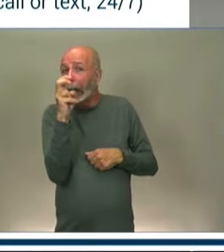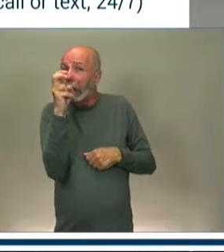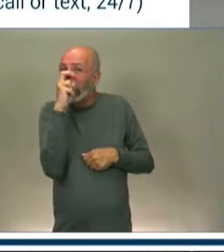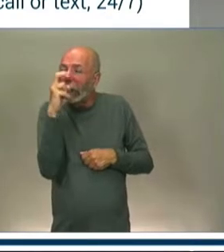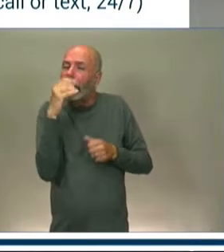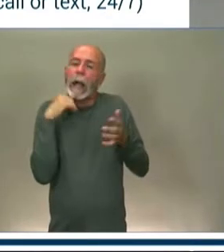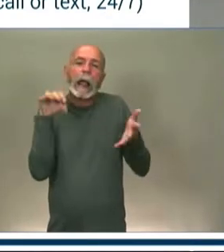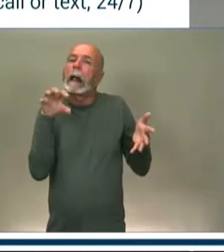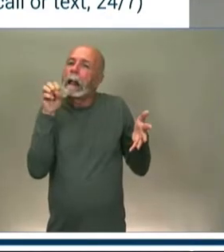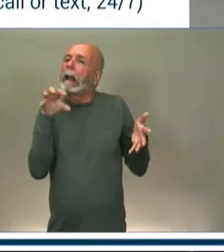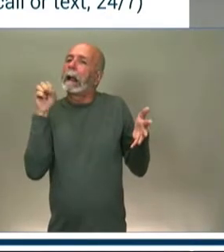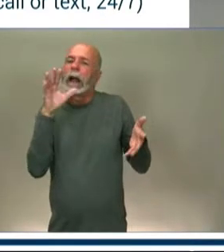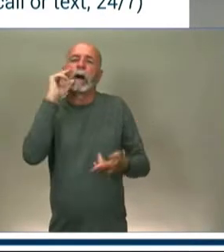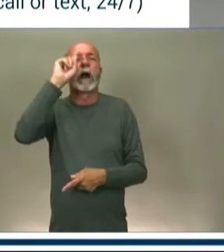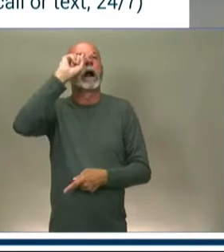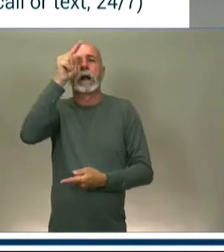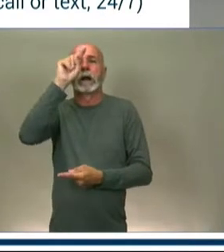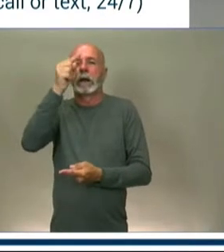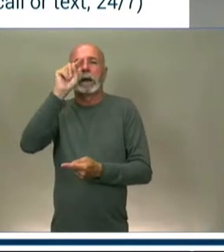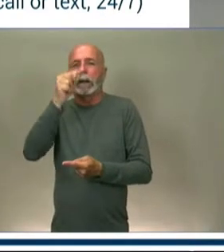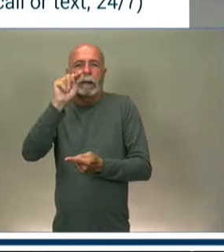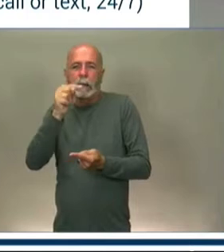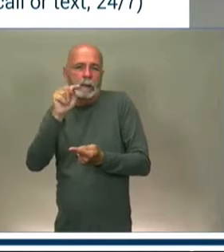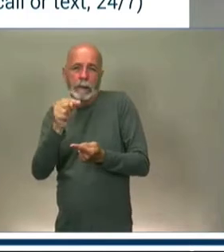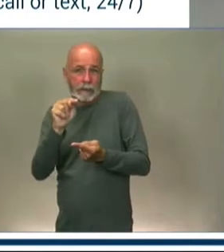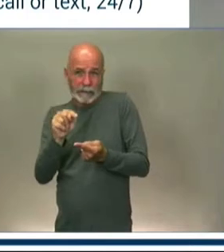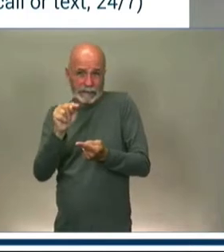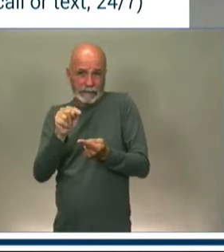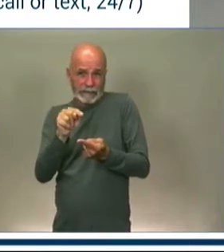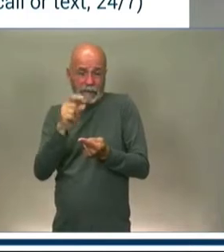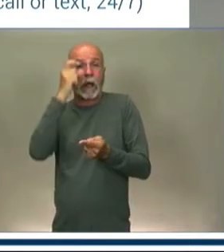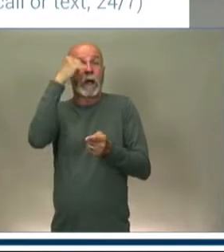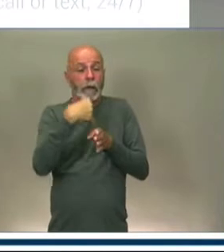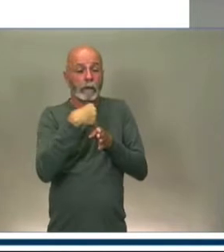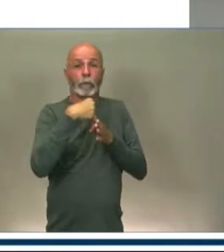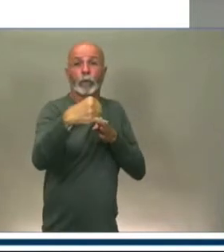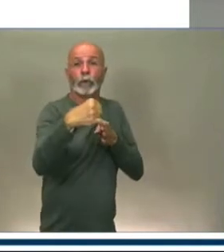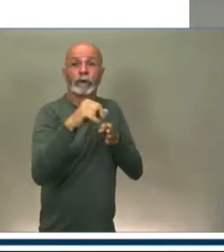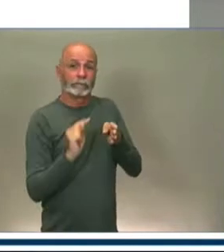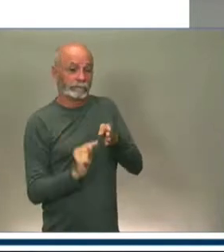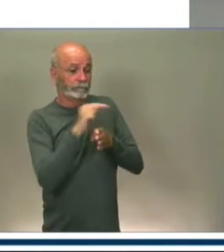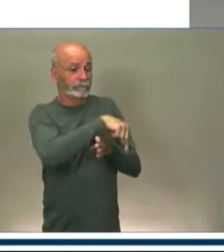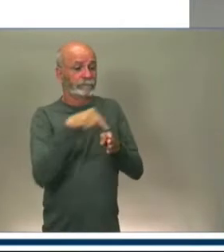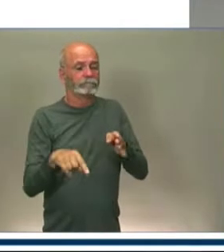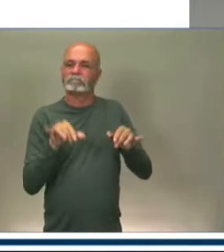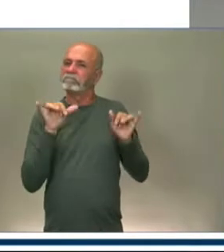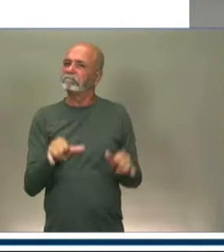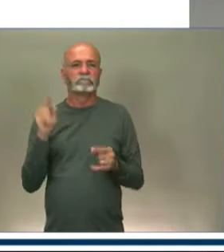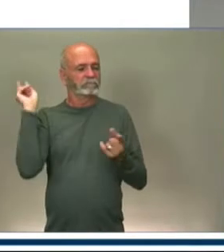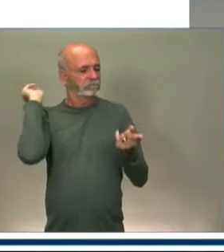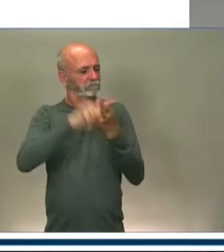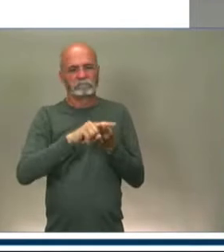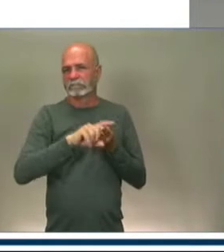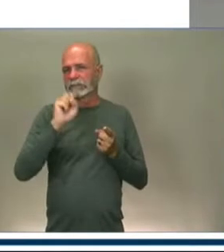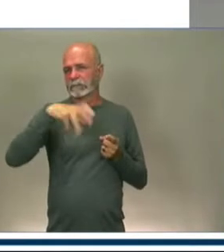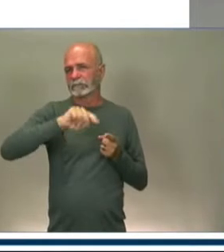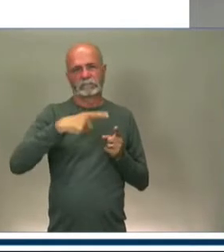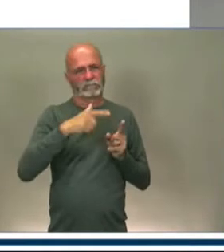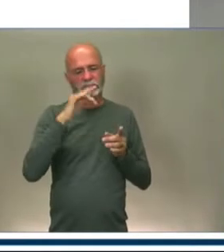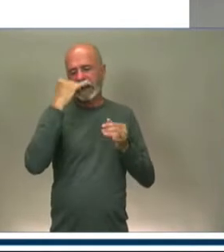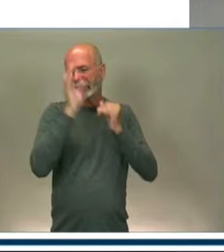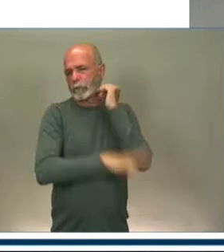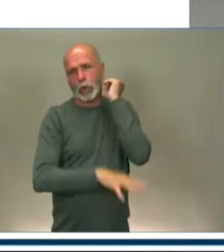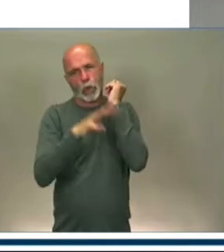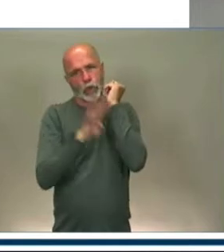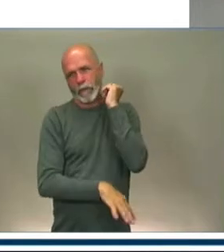measures. While our border policy will likely remain in place through the fall, most other restrictions, like gathering